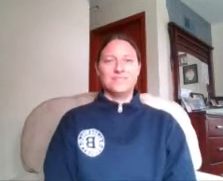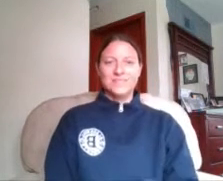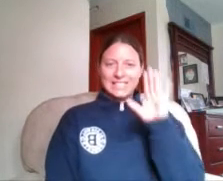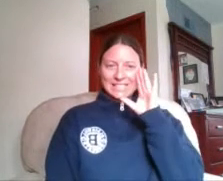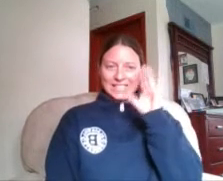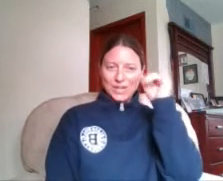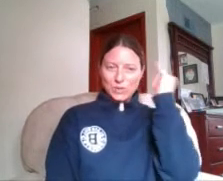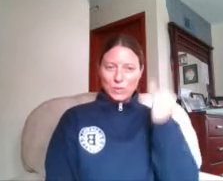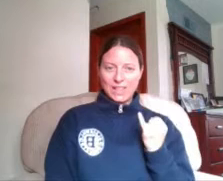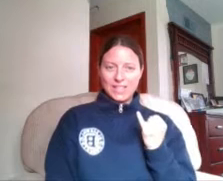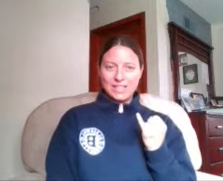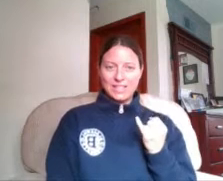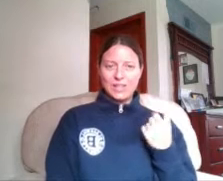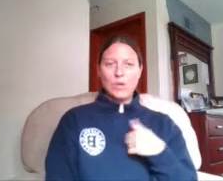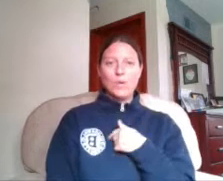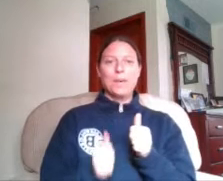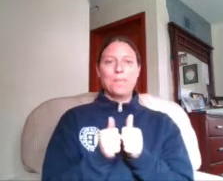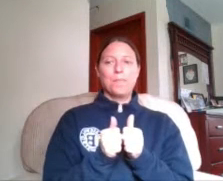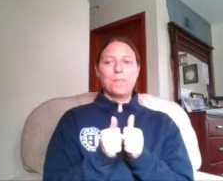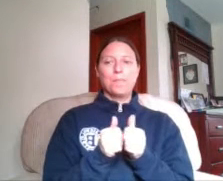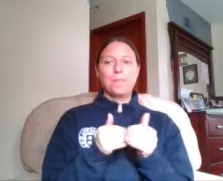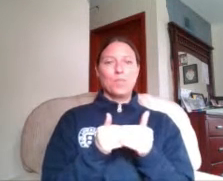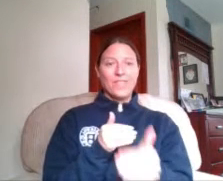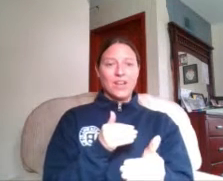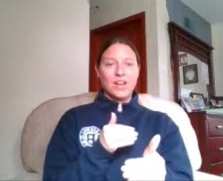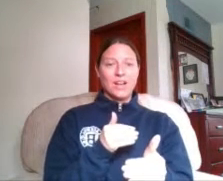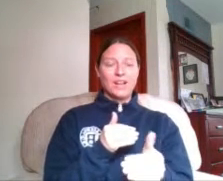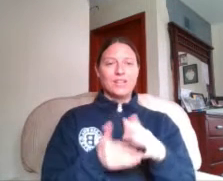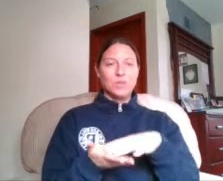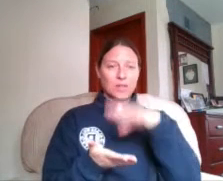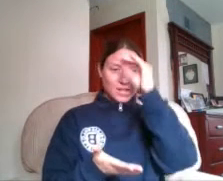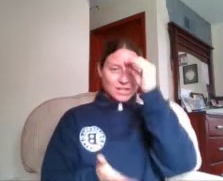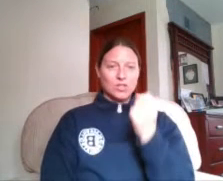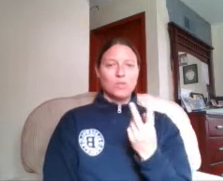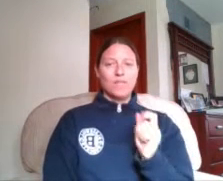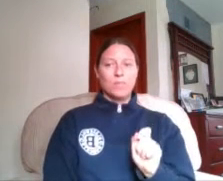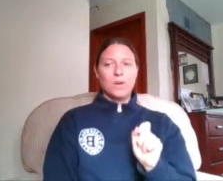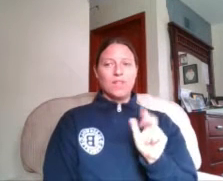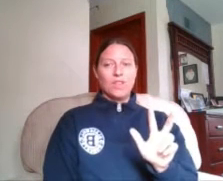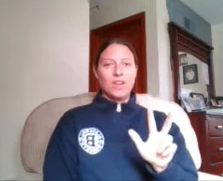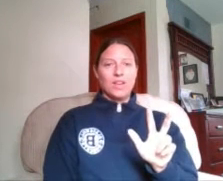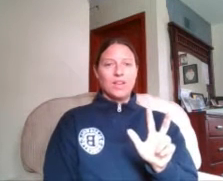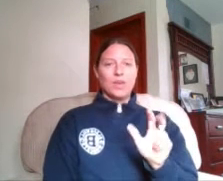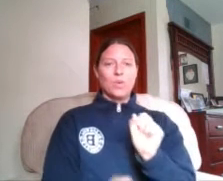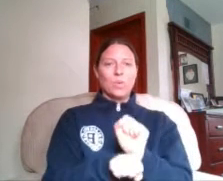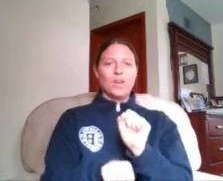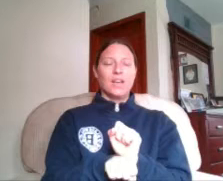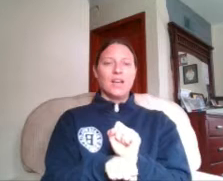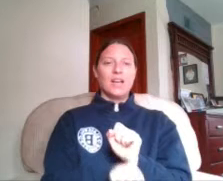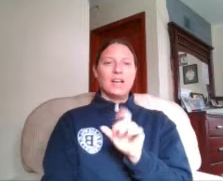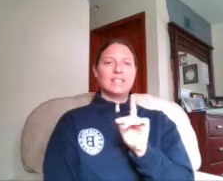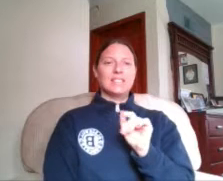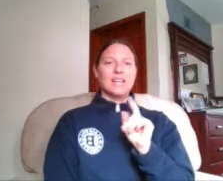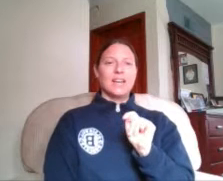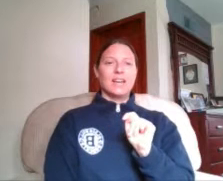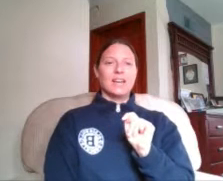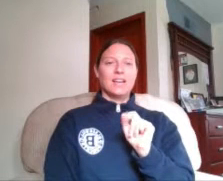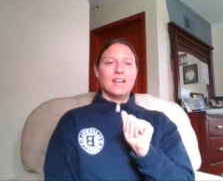Hi Julie, we're moving on to lesson 12.3, still working on data displays and measures of